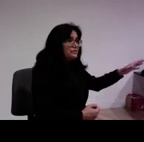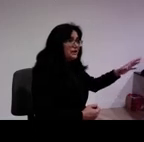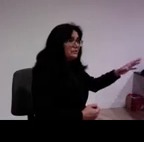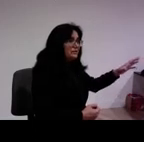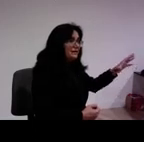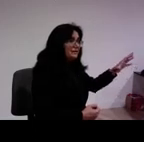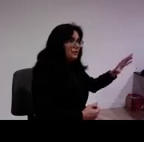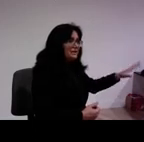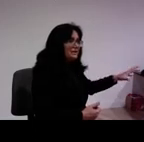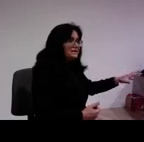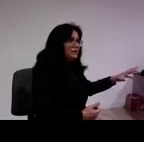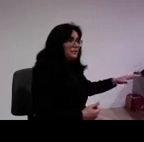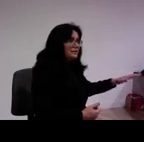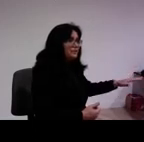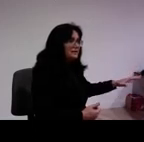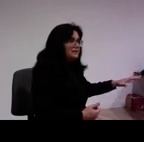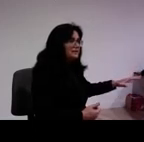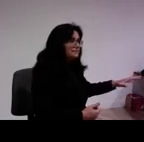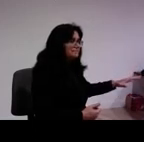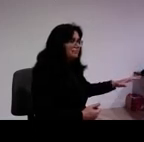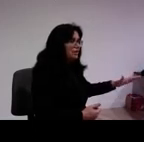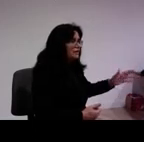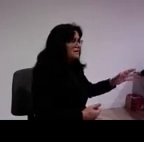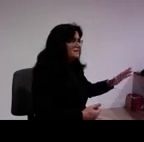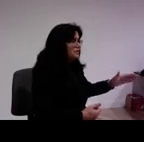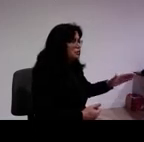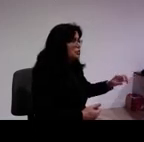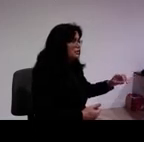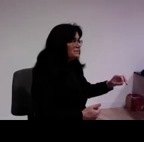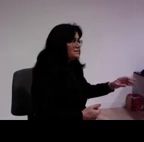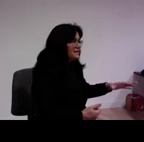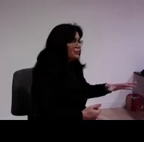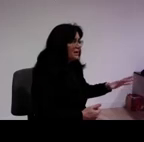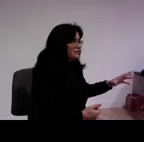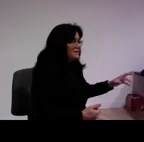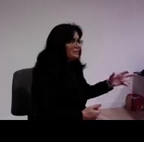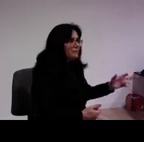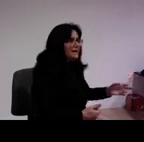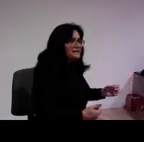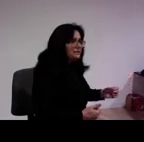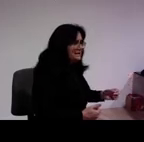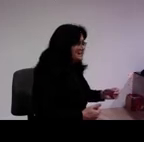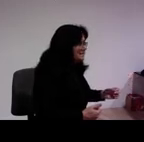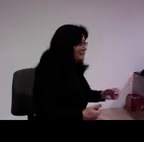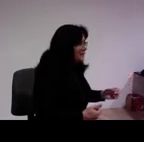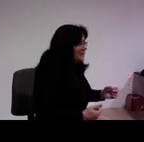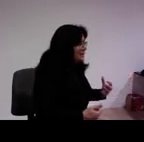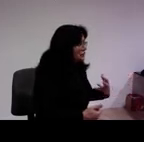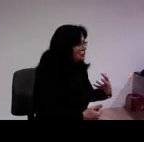People sometimes say to me that my kids are my mini-me's. I think it's a bit awkward to say, well, actually, they're my